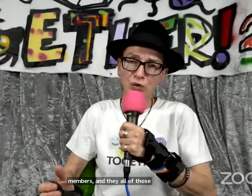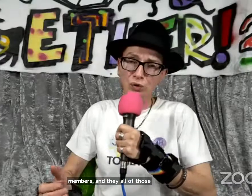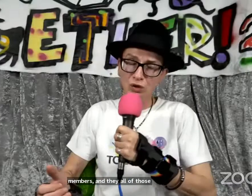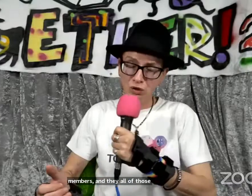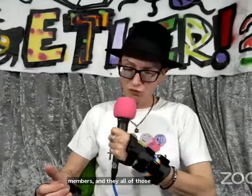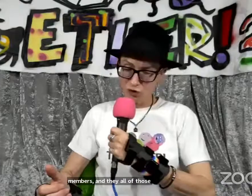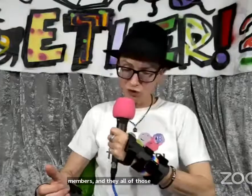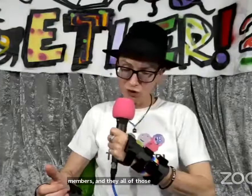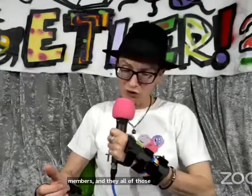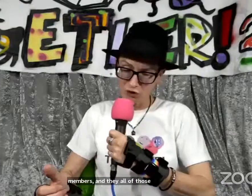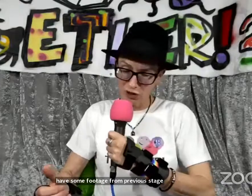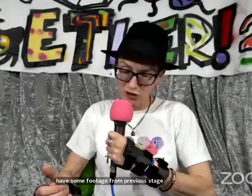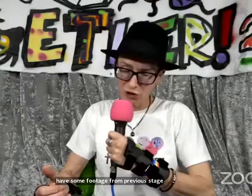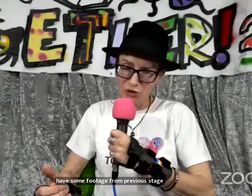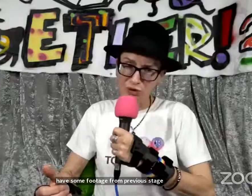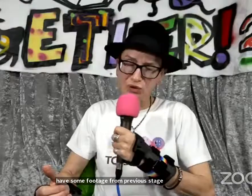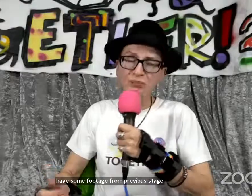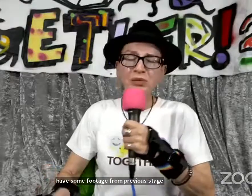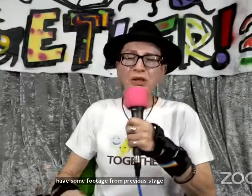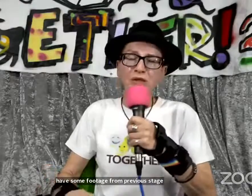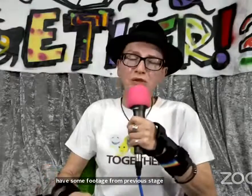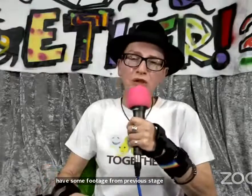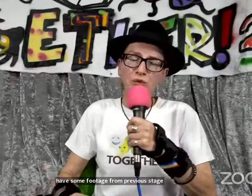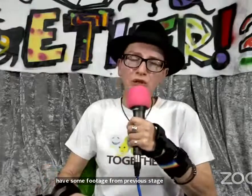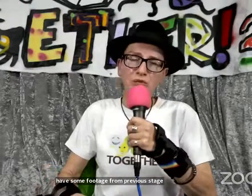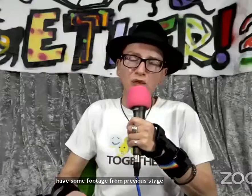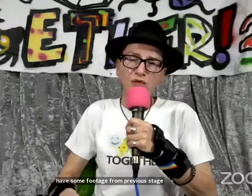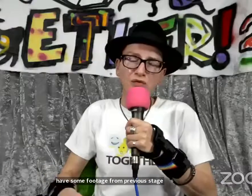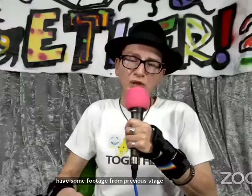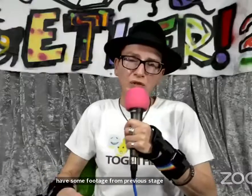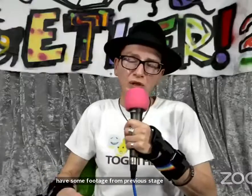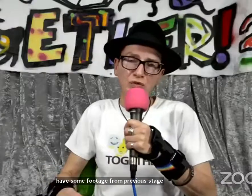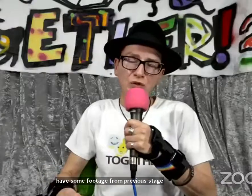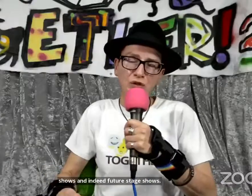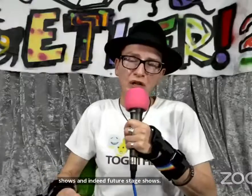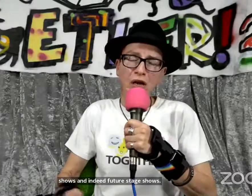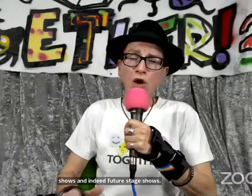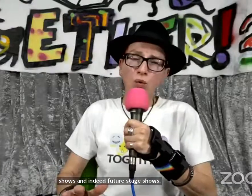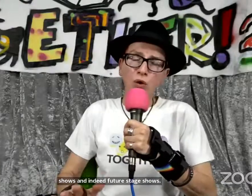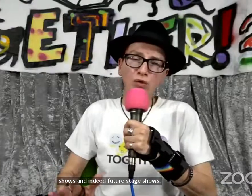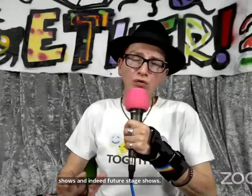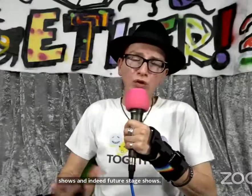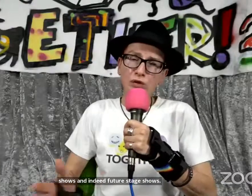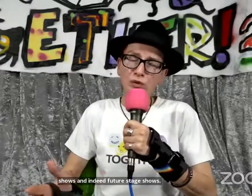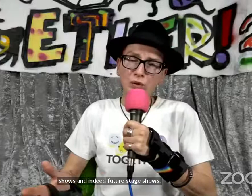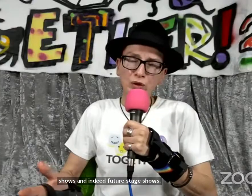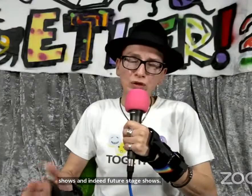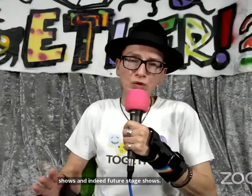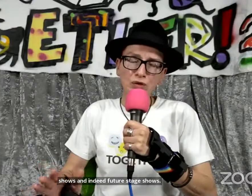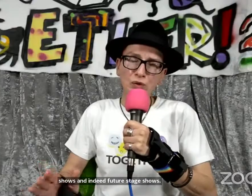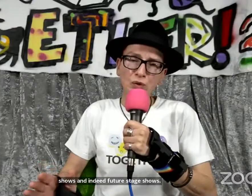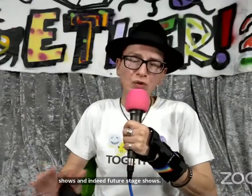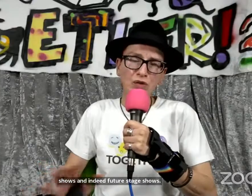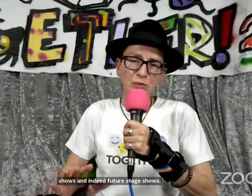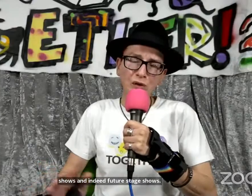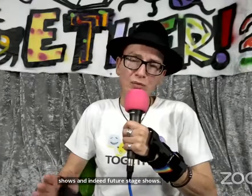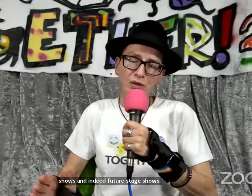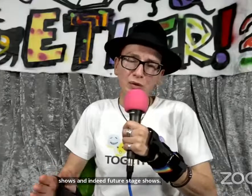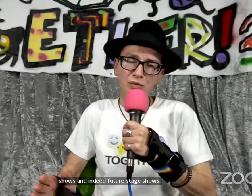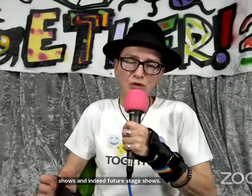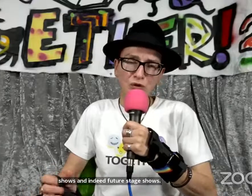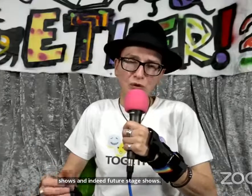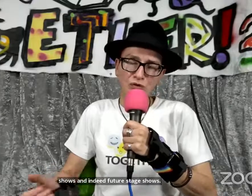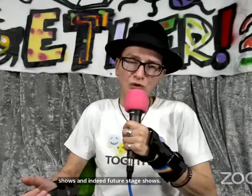of course, future stage shows. So we've been very grateful to that. One final word, you saw some